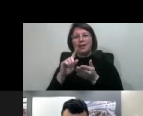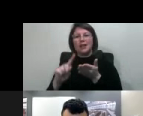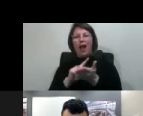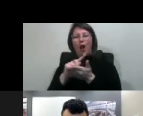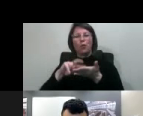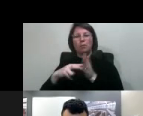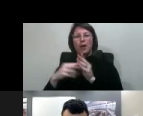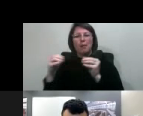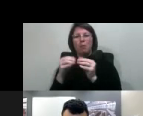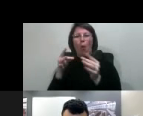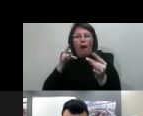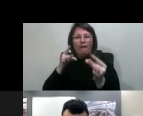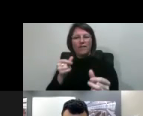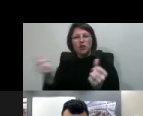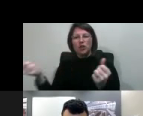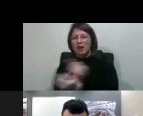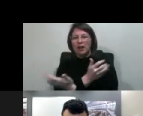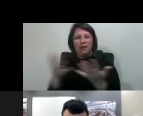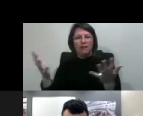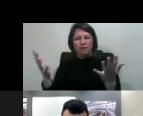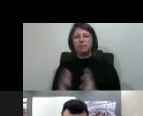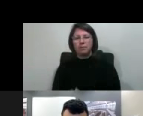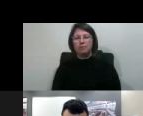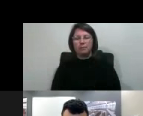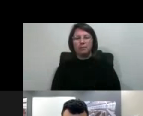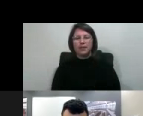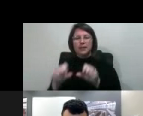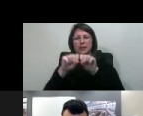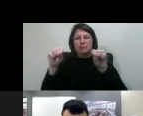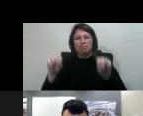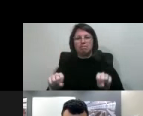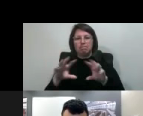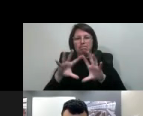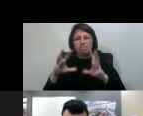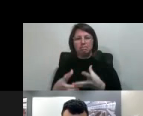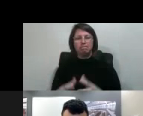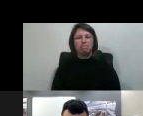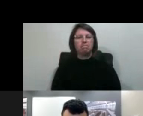efficient use of the crew and the train sets. Next slide, please, Cam.